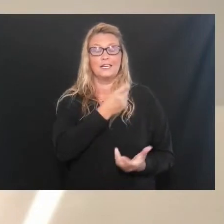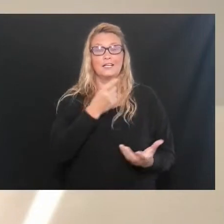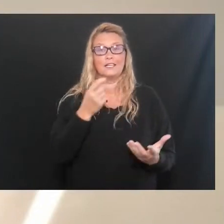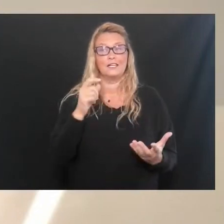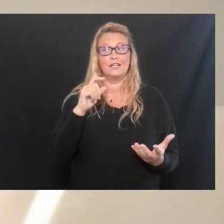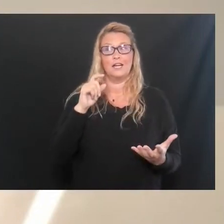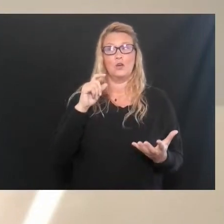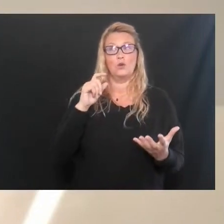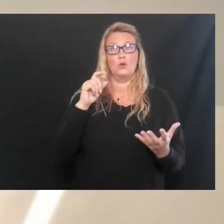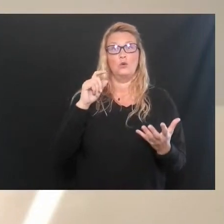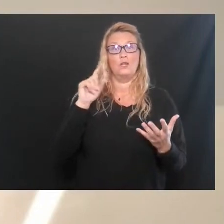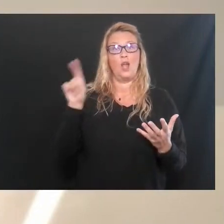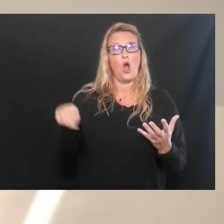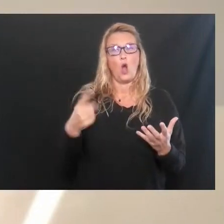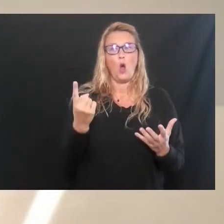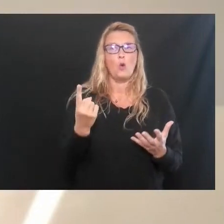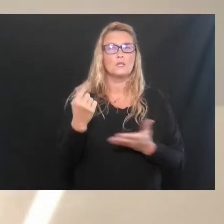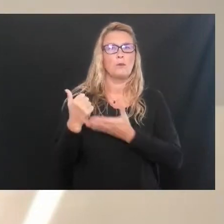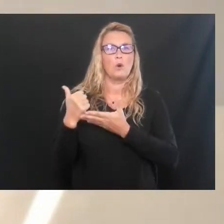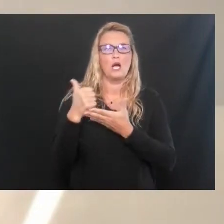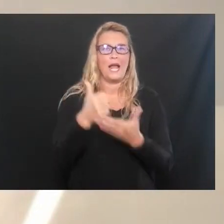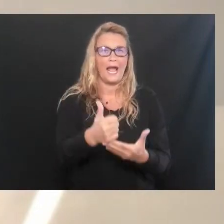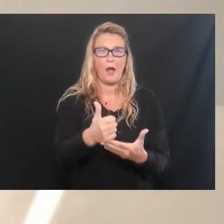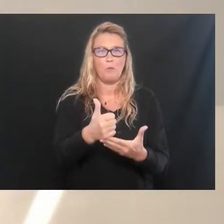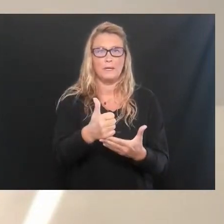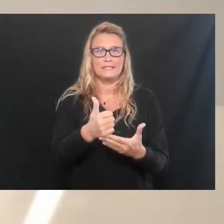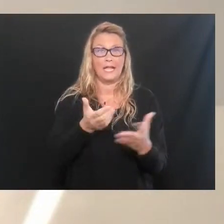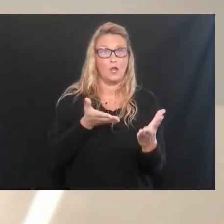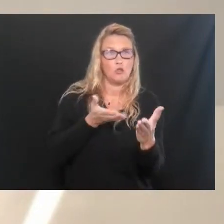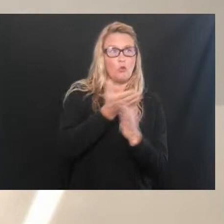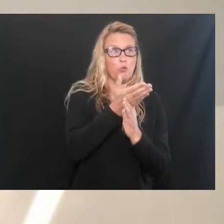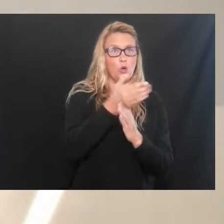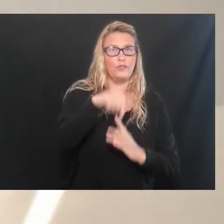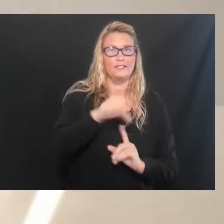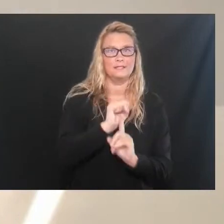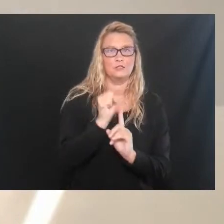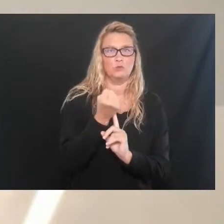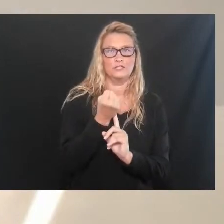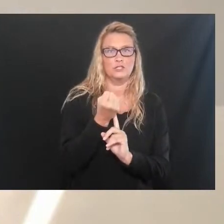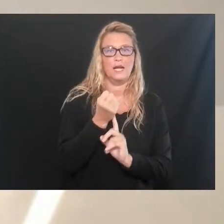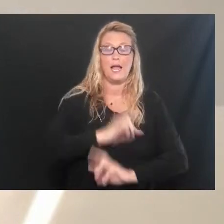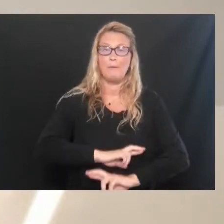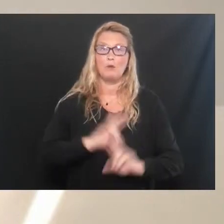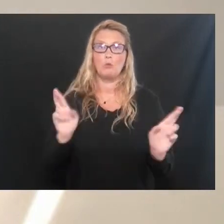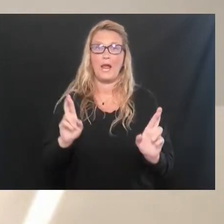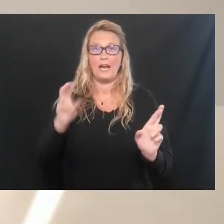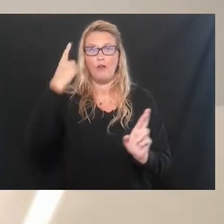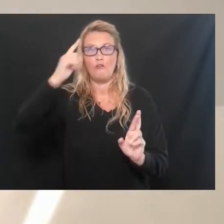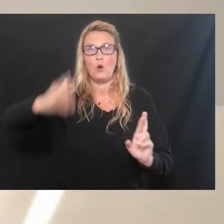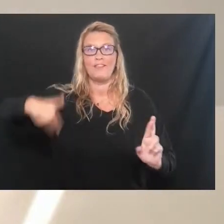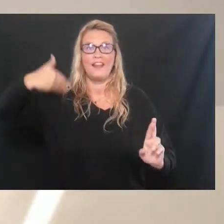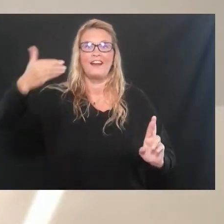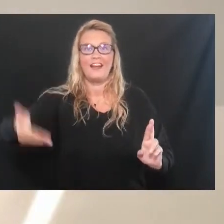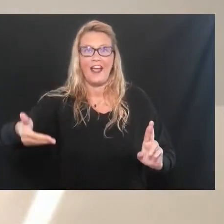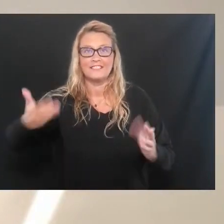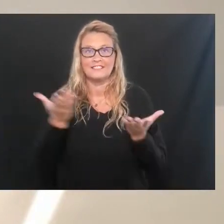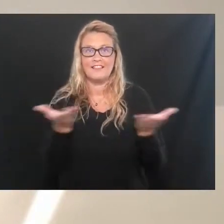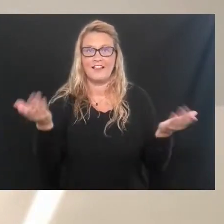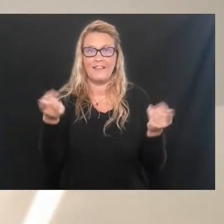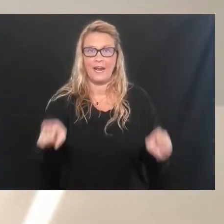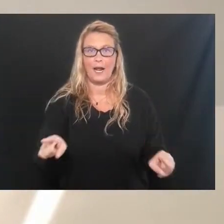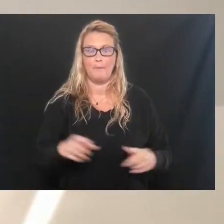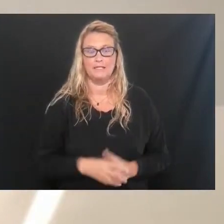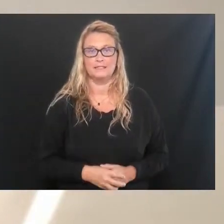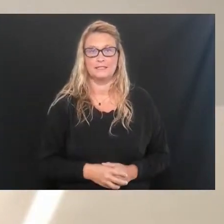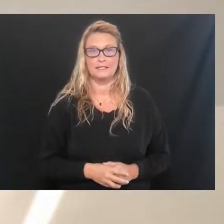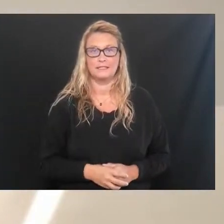the governor, is only going to help us ride this out and prepare us for the next variant that's going to come. If